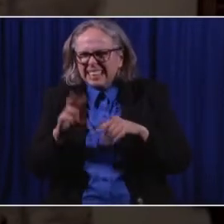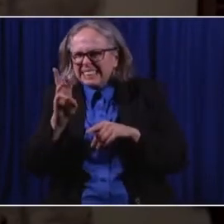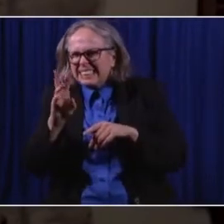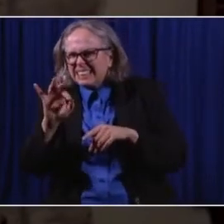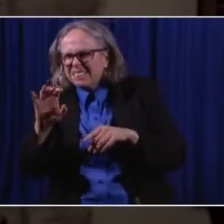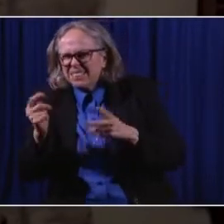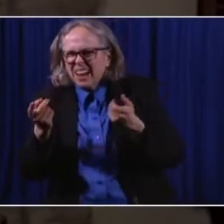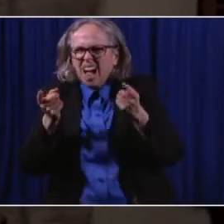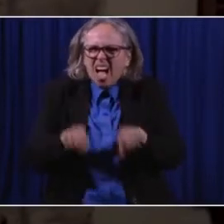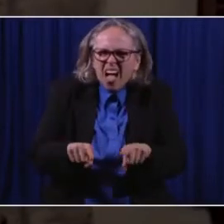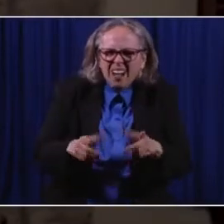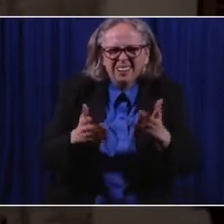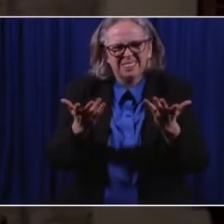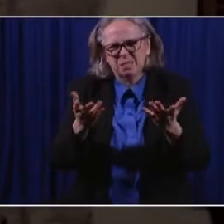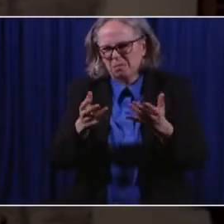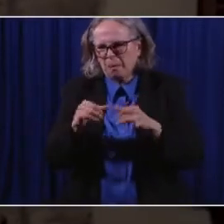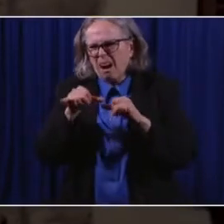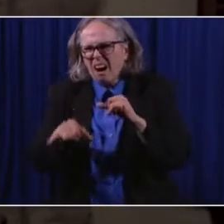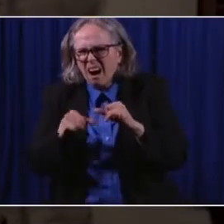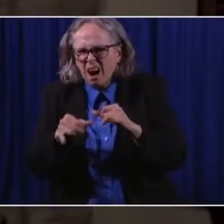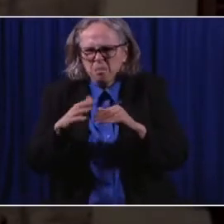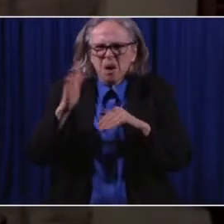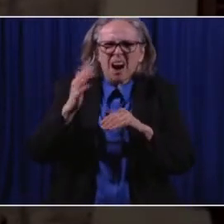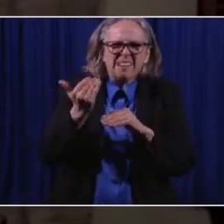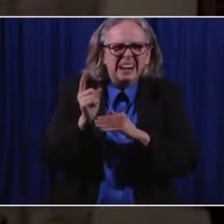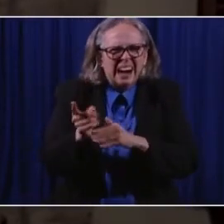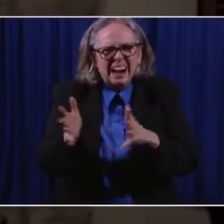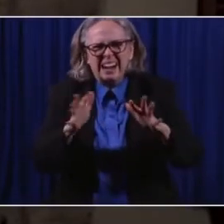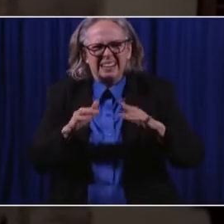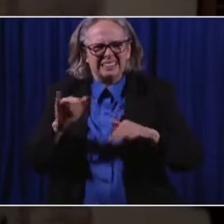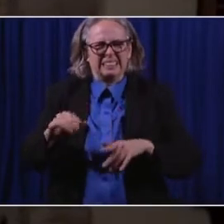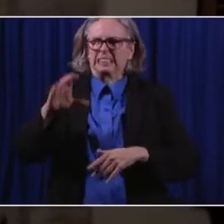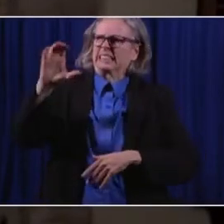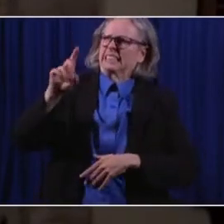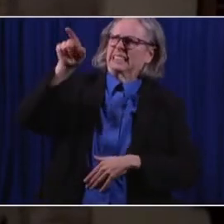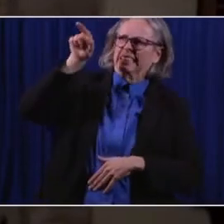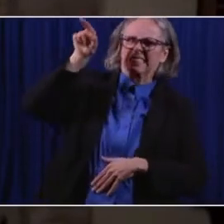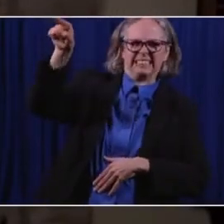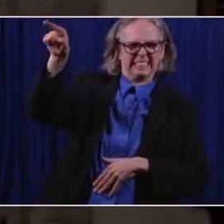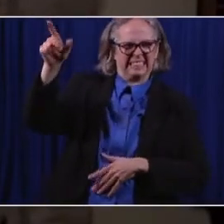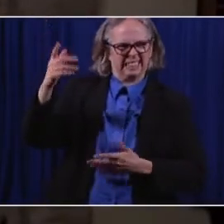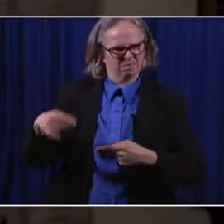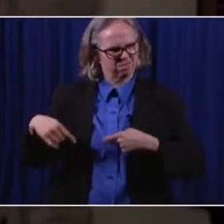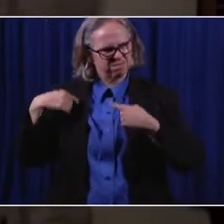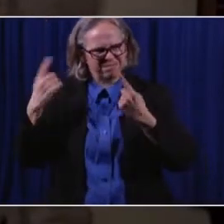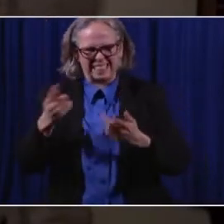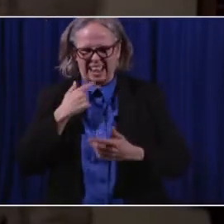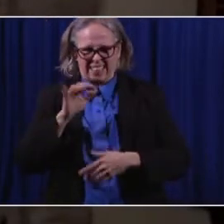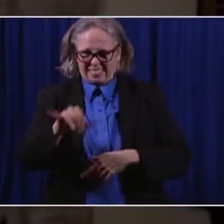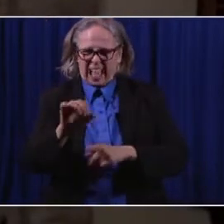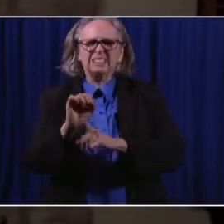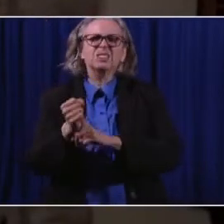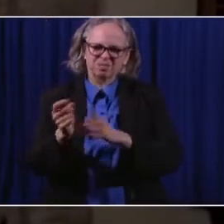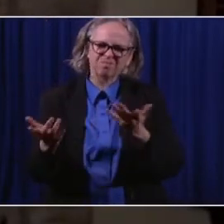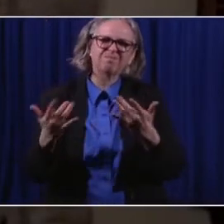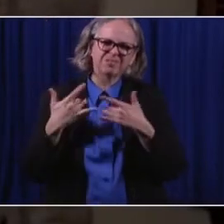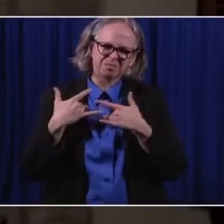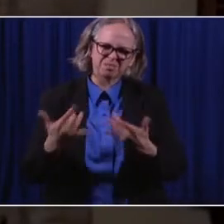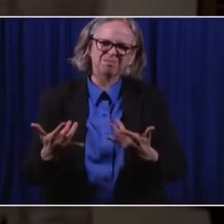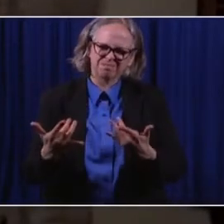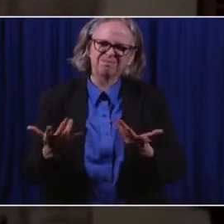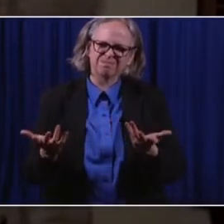to keep 6 feet apart. The CDC has called for a quarantining of that particular student,